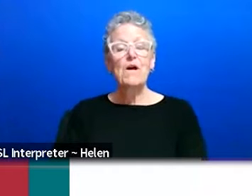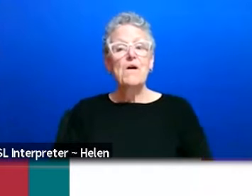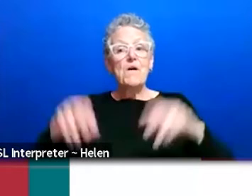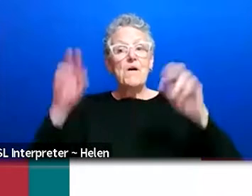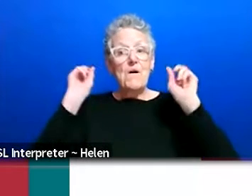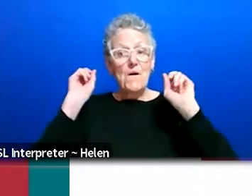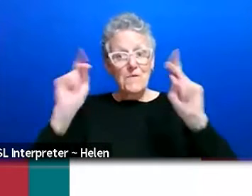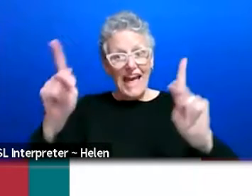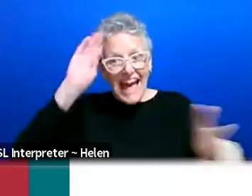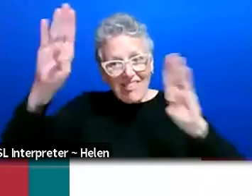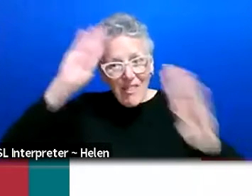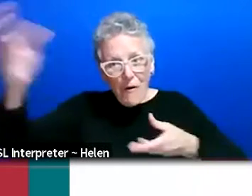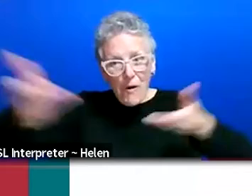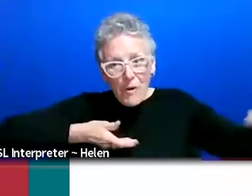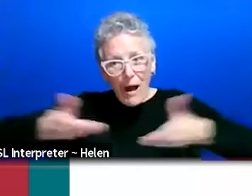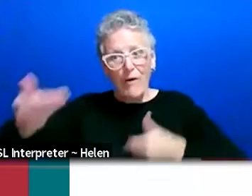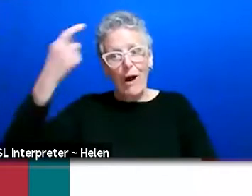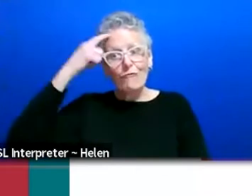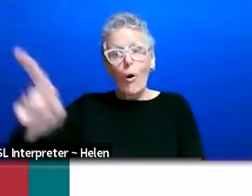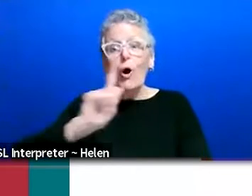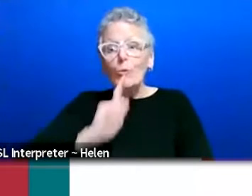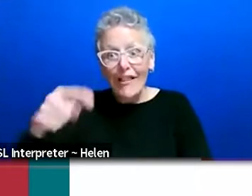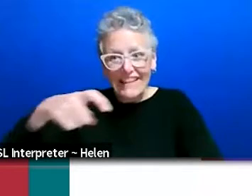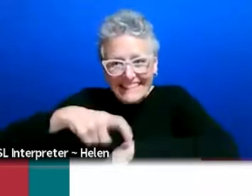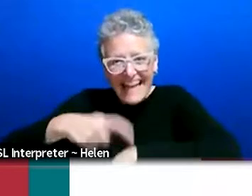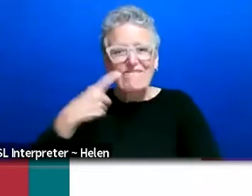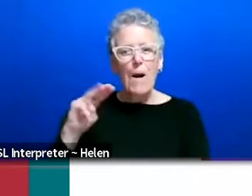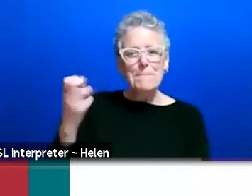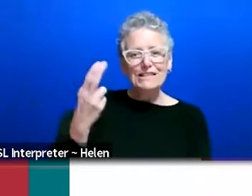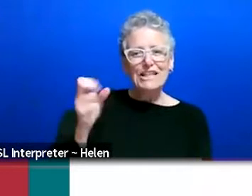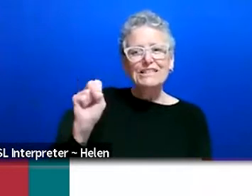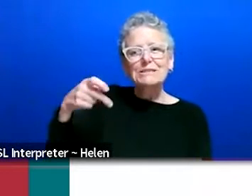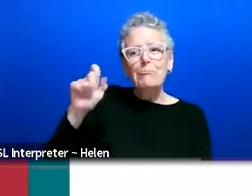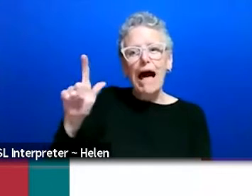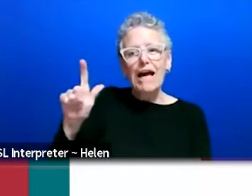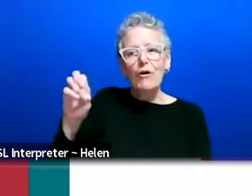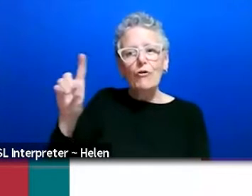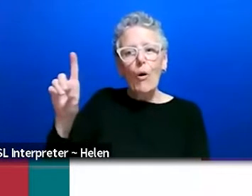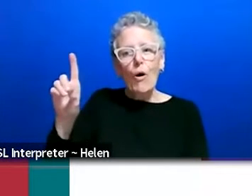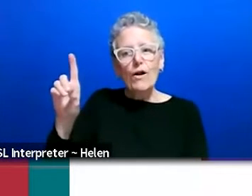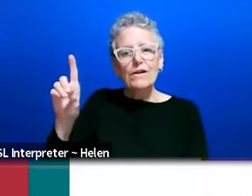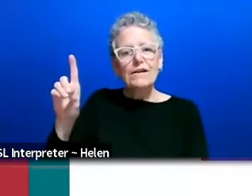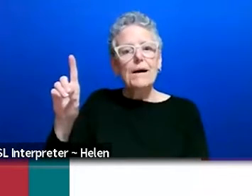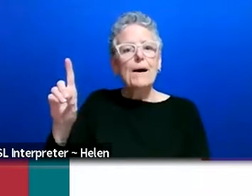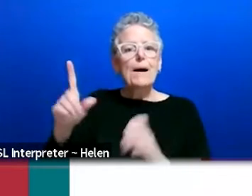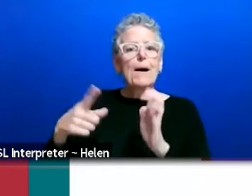Okay, hello and welcome, for real this time, to the Michigan Spinal Cord Injury Model Systems Presents